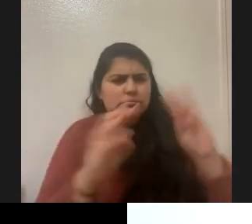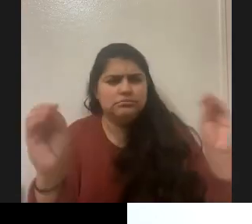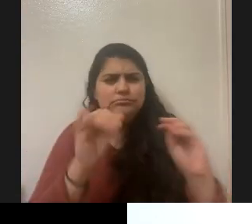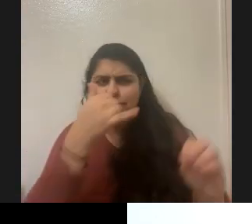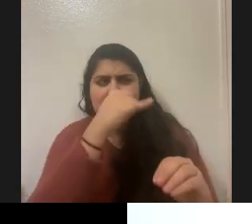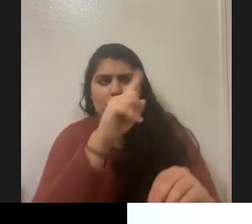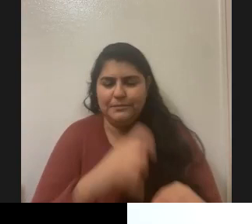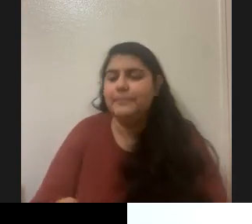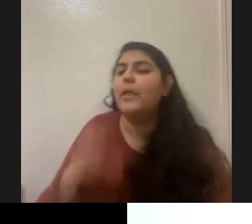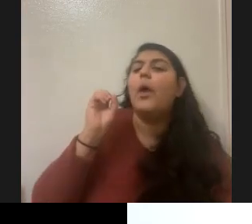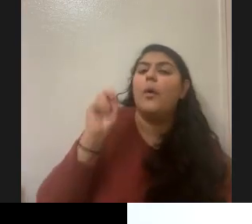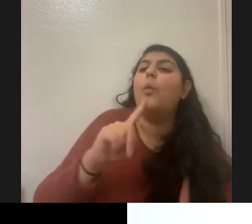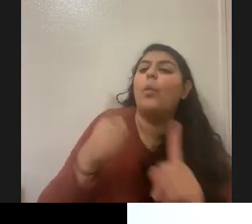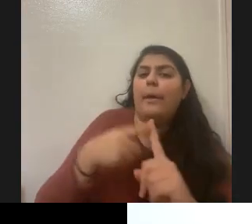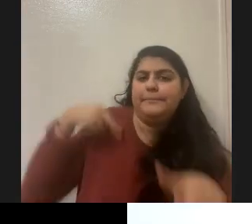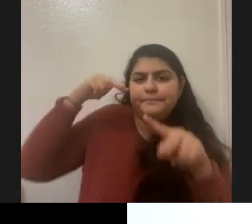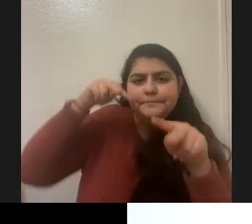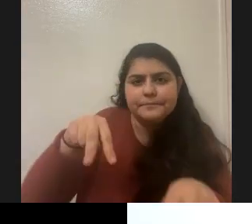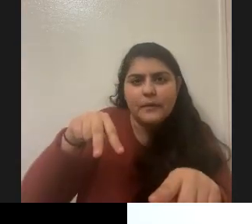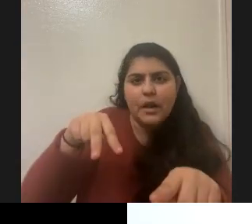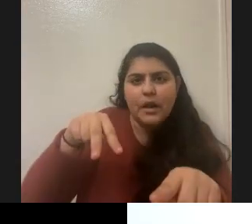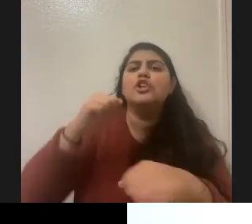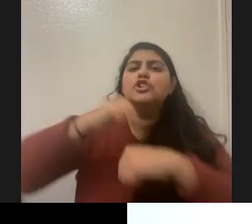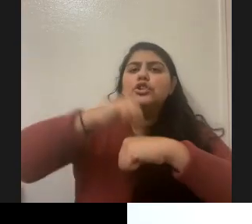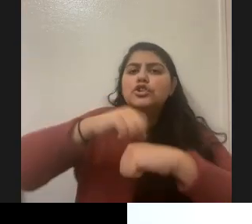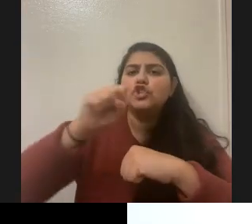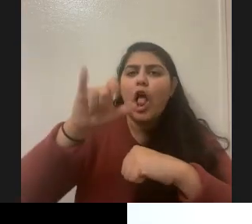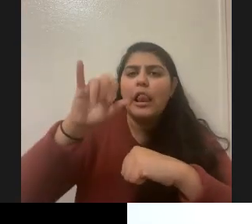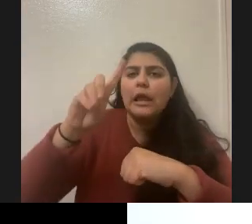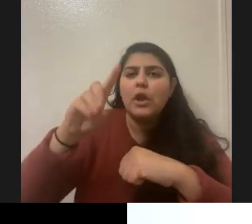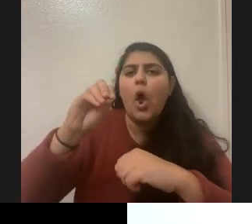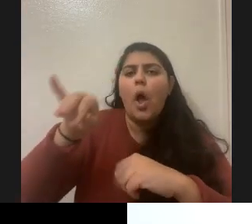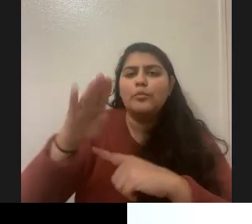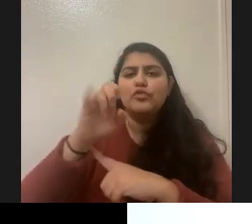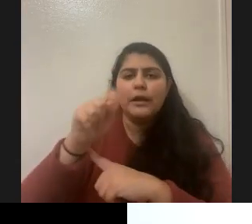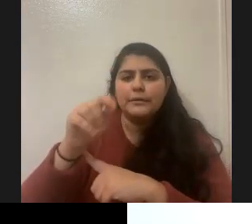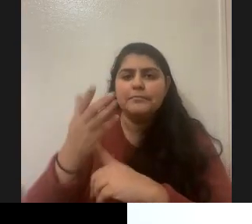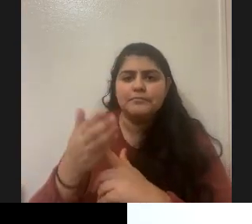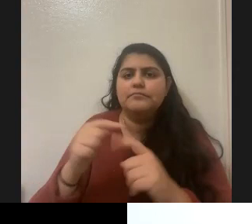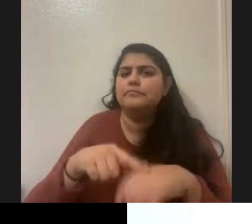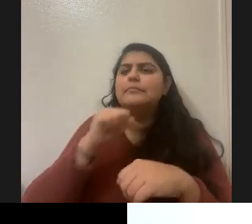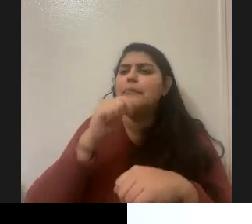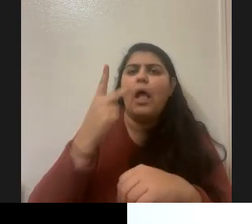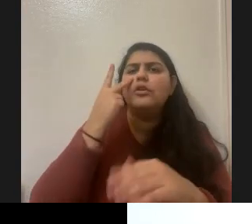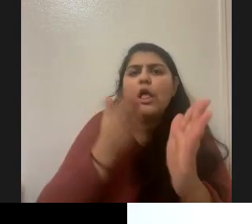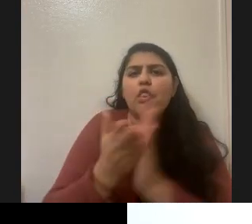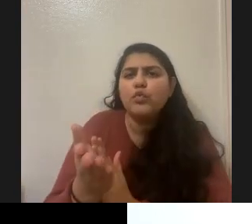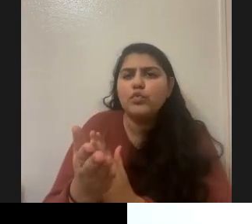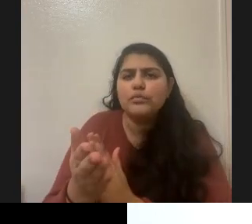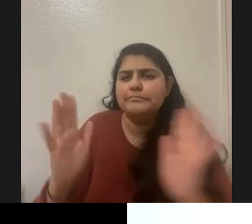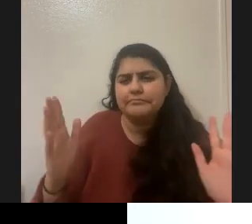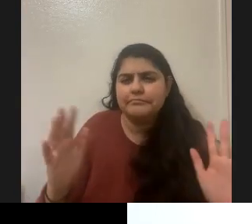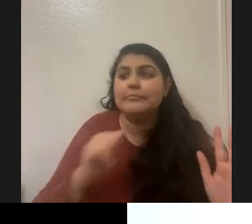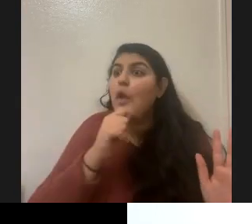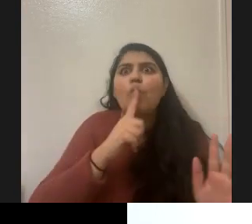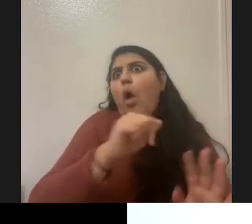When I look at a solid object, it looks generally not super see-through on the whole. Like, this is not true of everything,